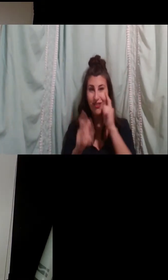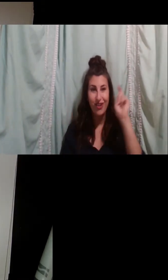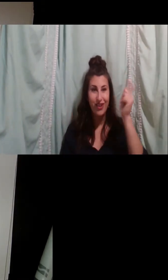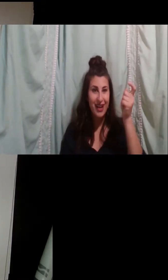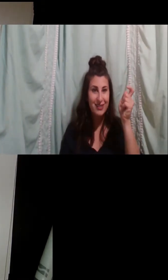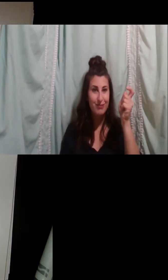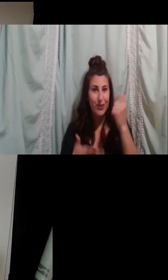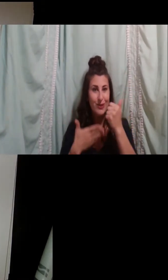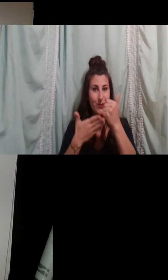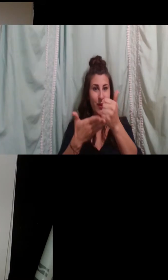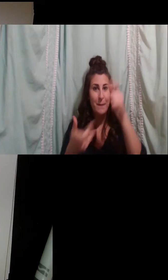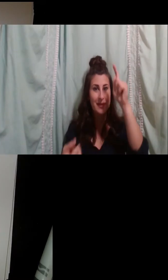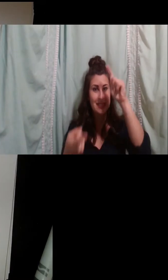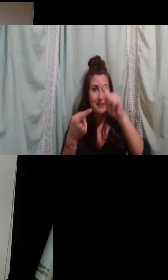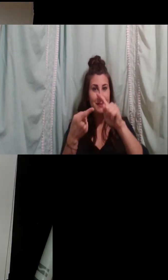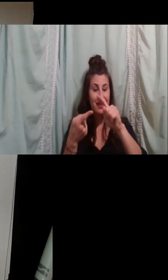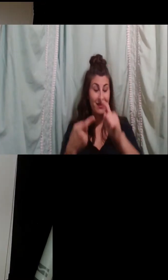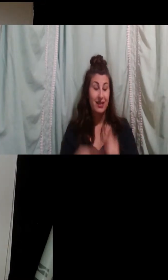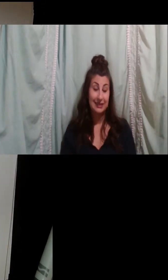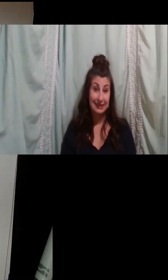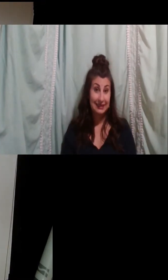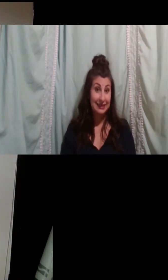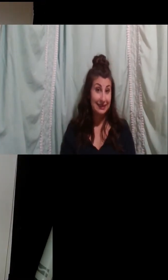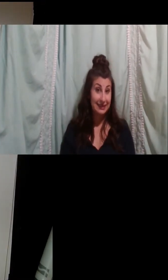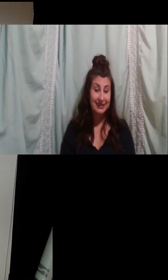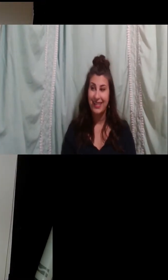to help simplify these.